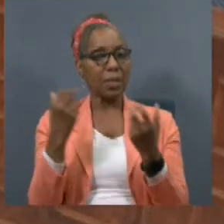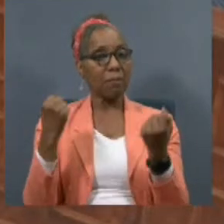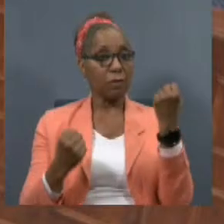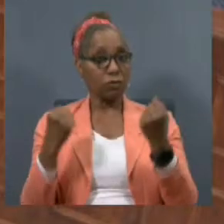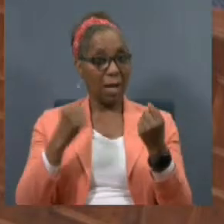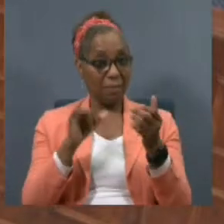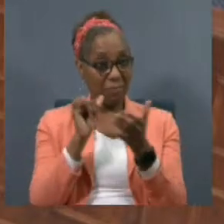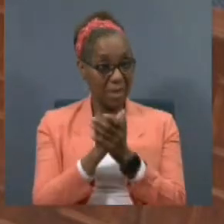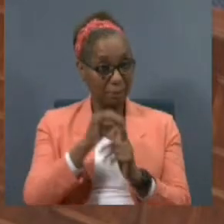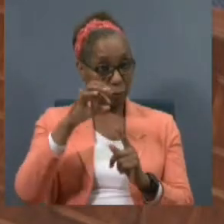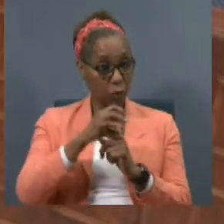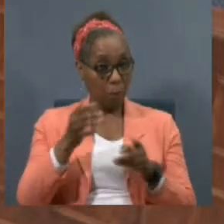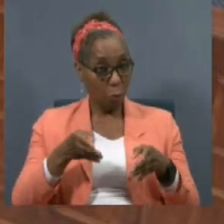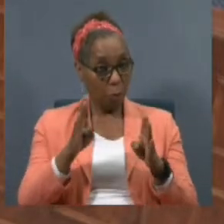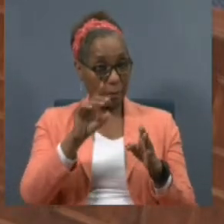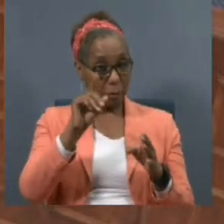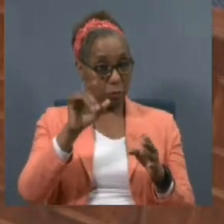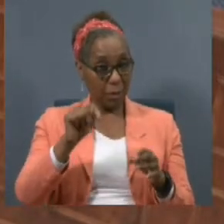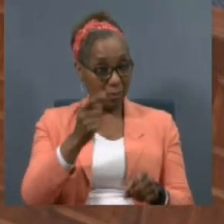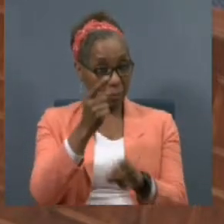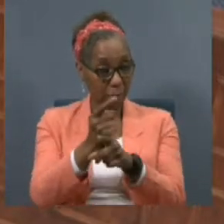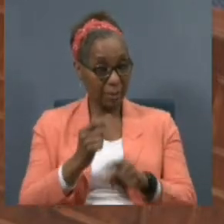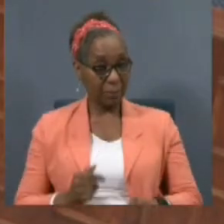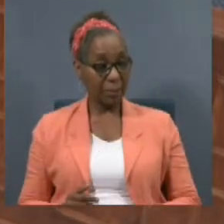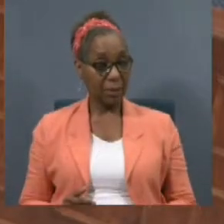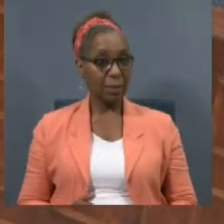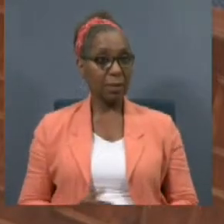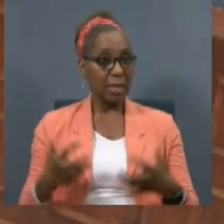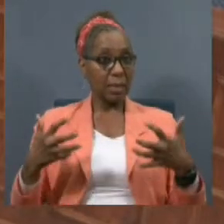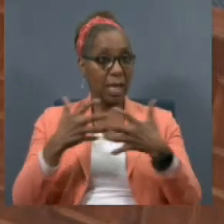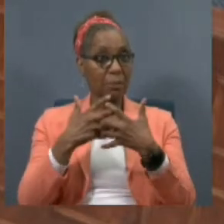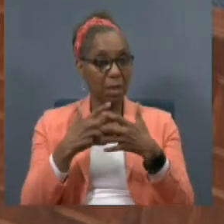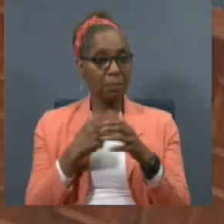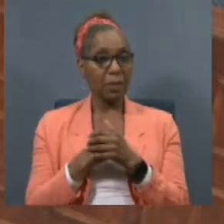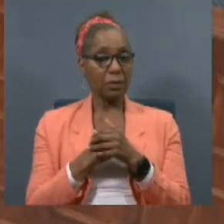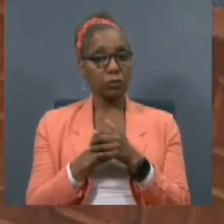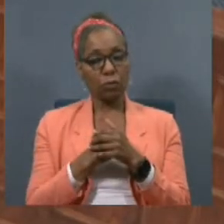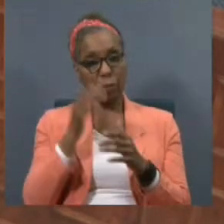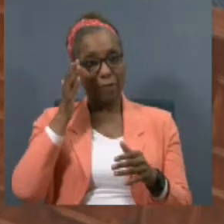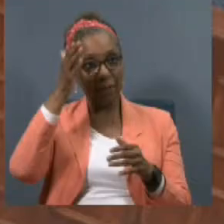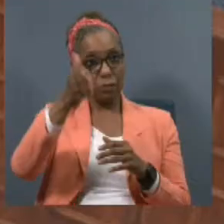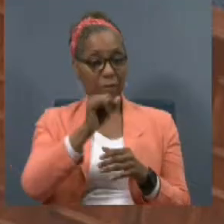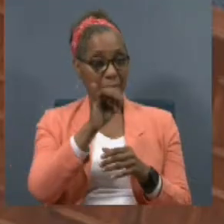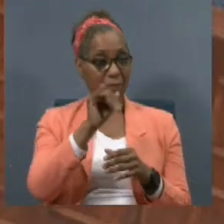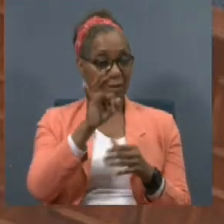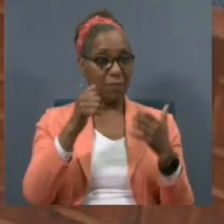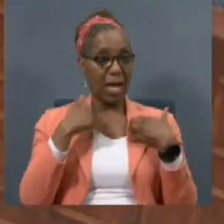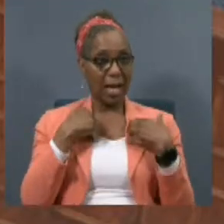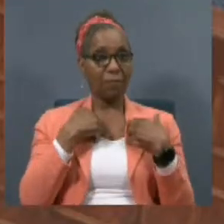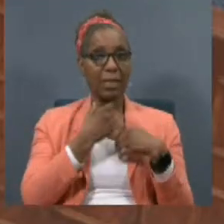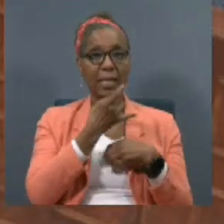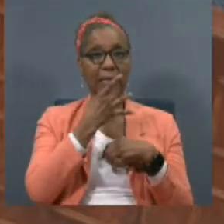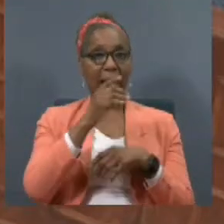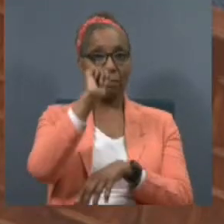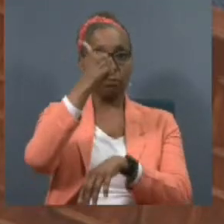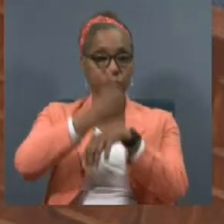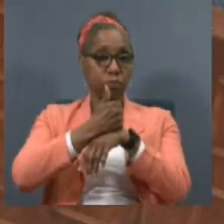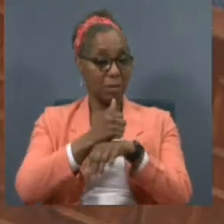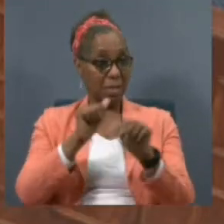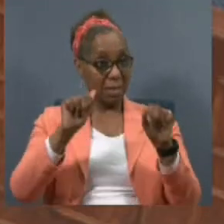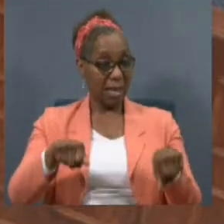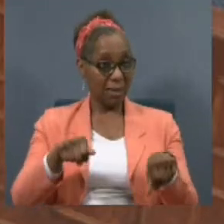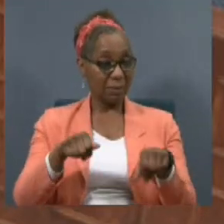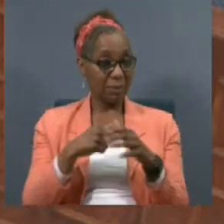the optimal way to do it, correct? Line them up so that eventually, if there's a signal put in, it can go in there,